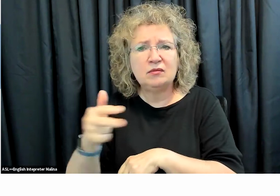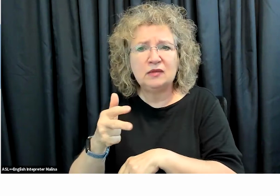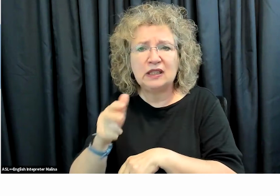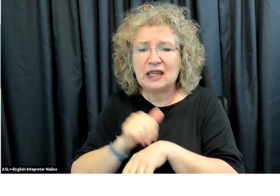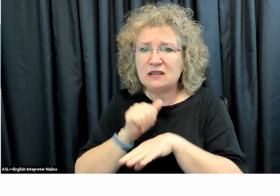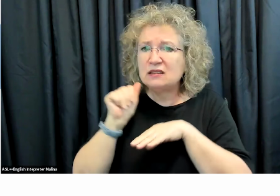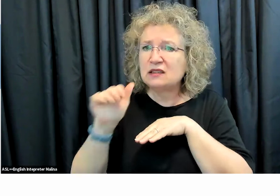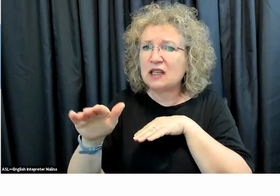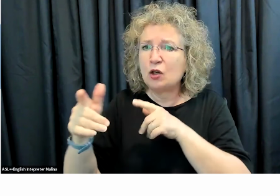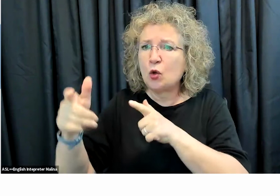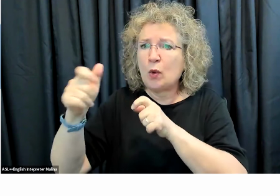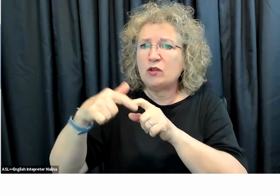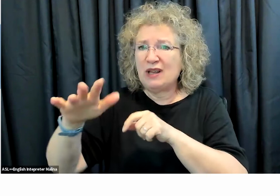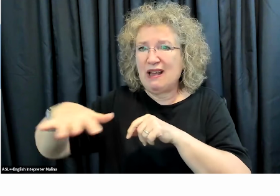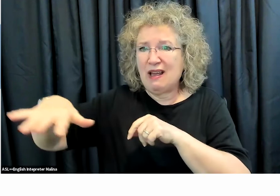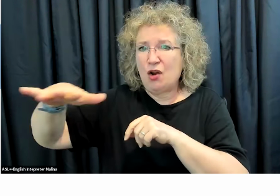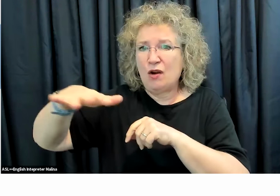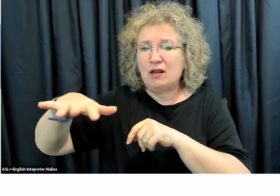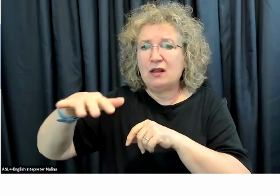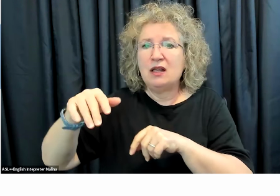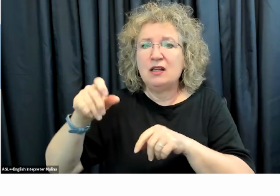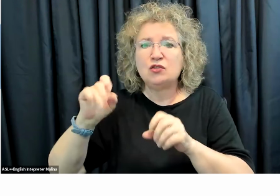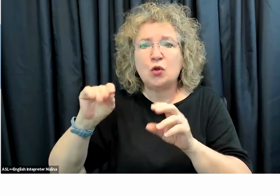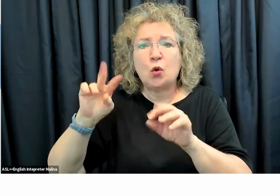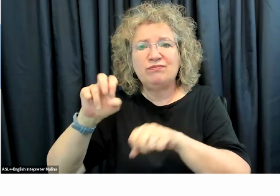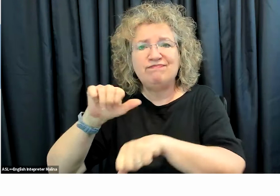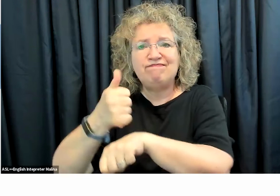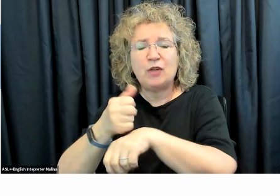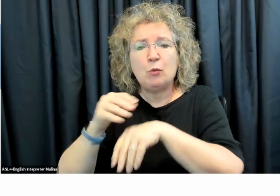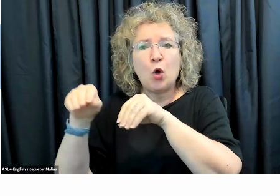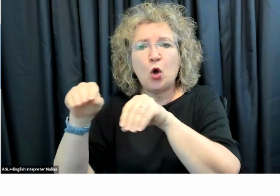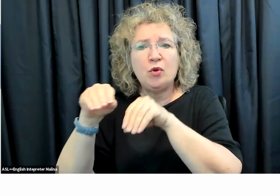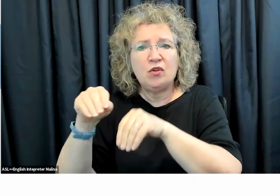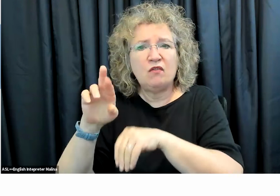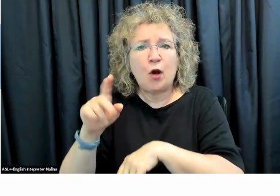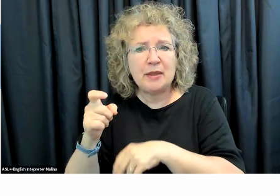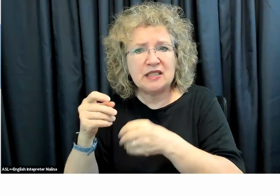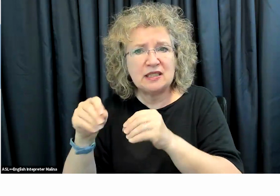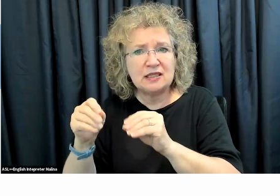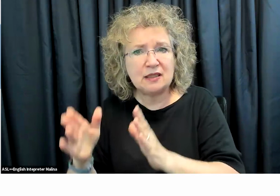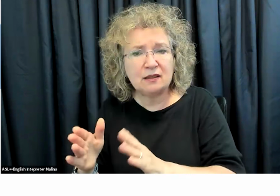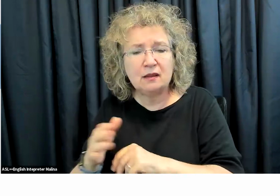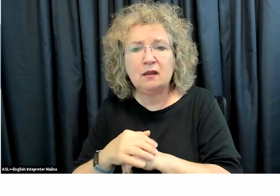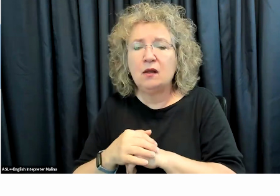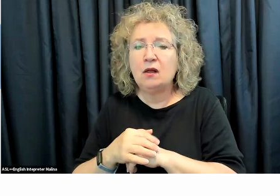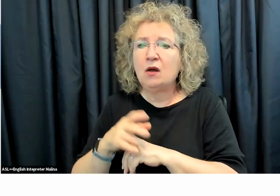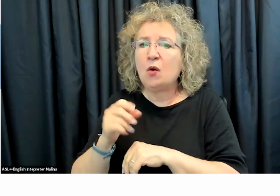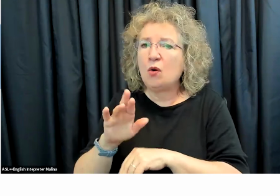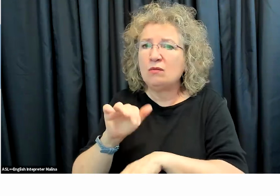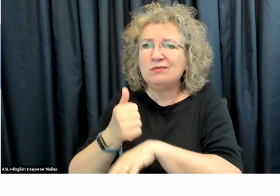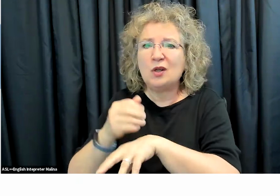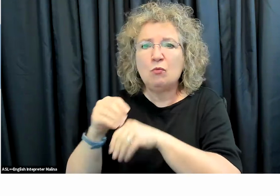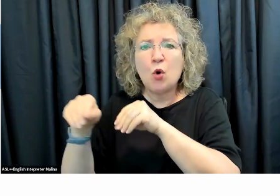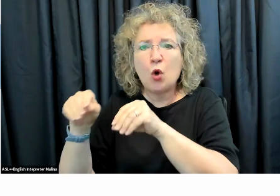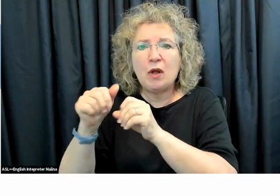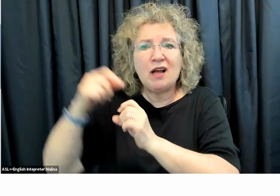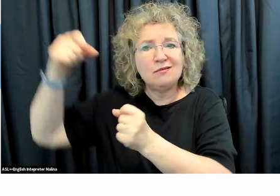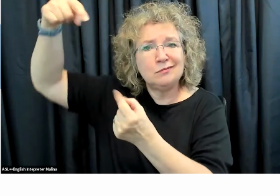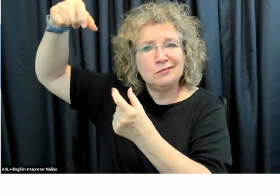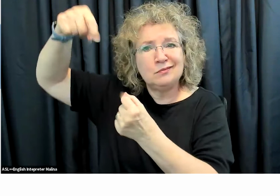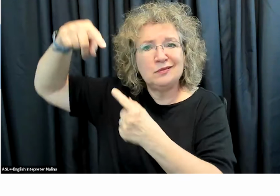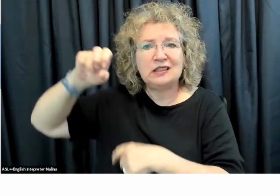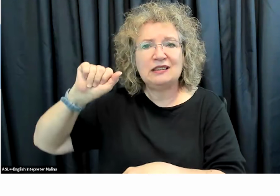have, in essence, a mobile pharmacy or a mobile setup with, internet access through satellite and those